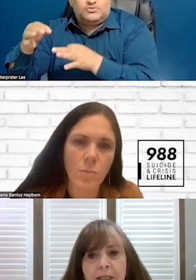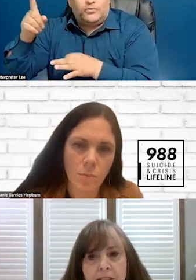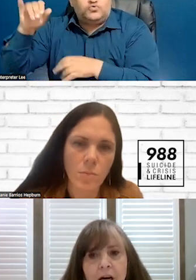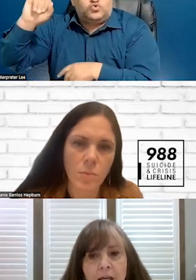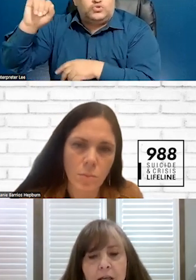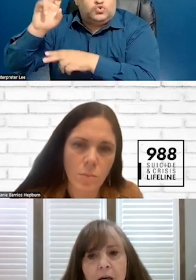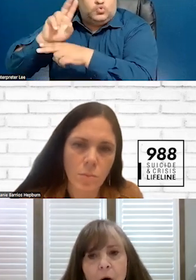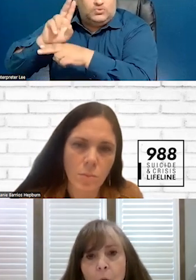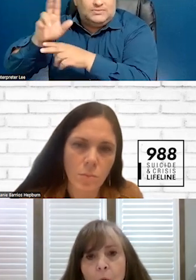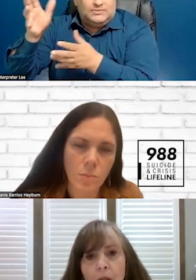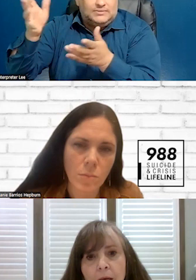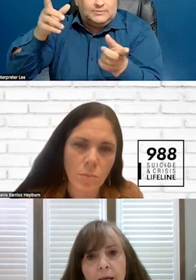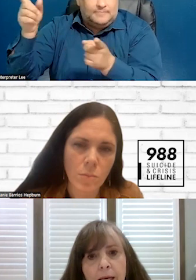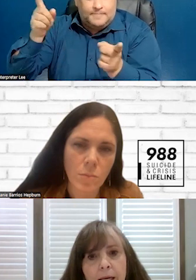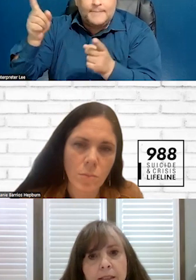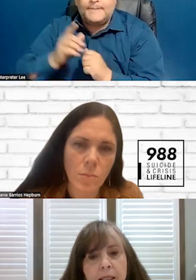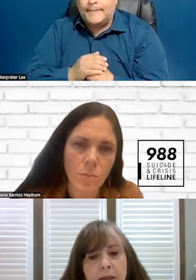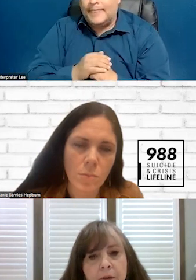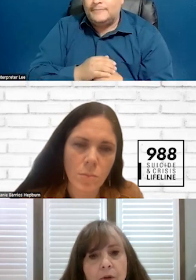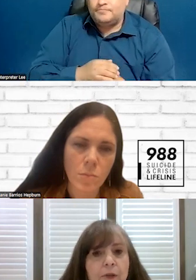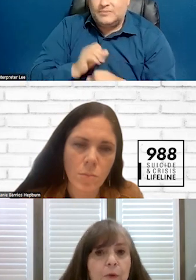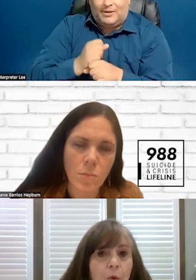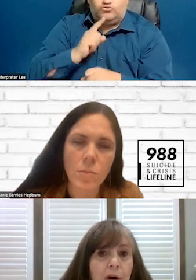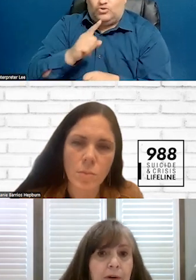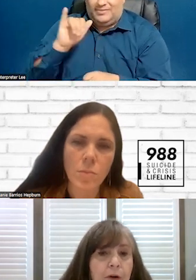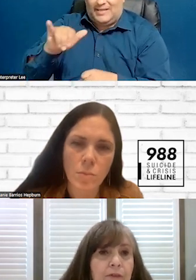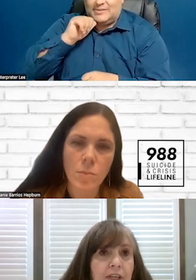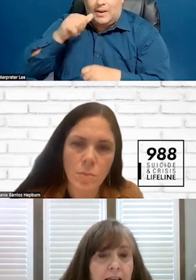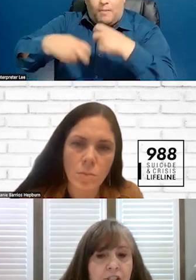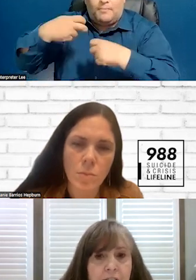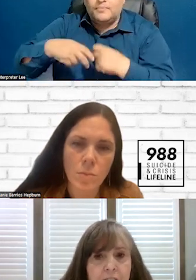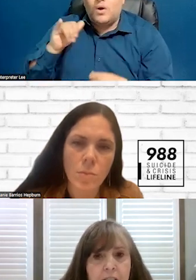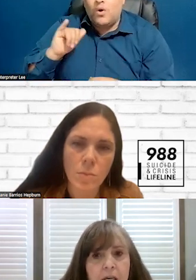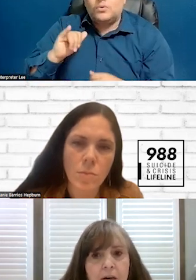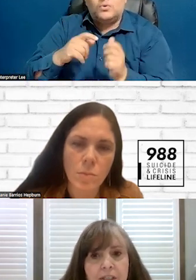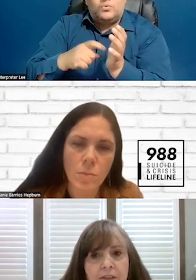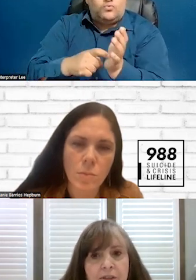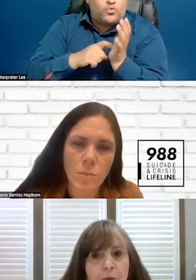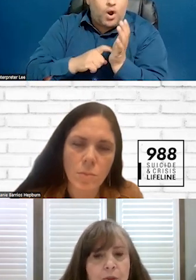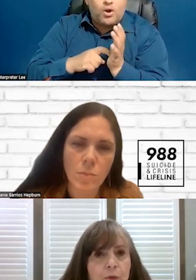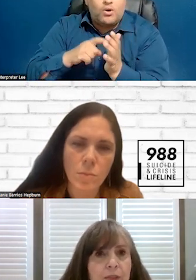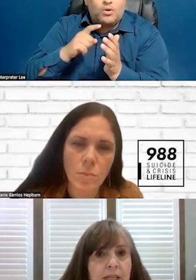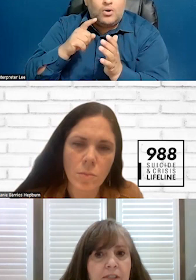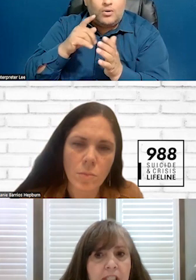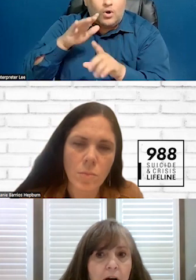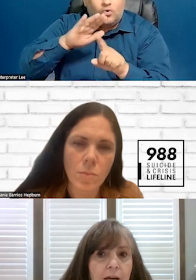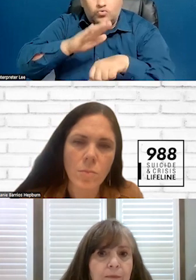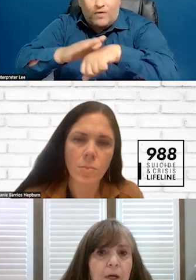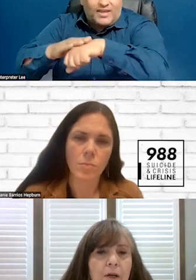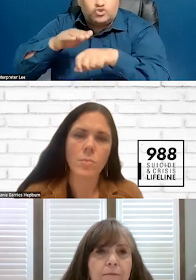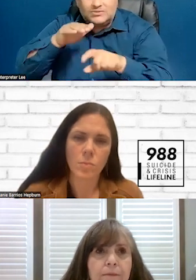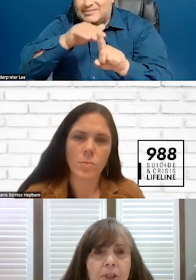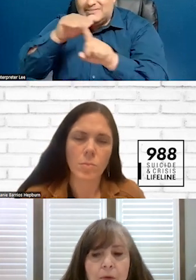So that's not a hole. And they're also requiring notifications of individuals who receive a